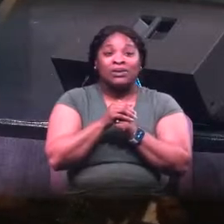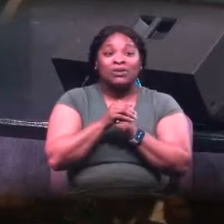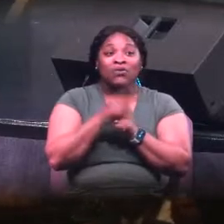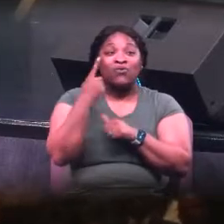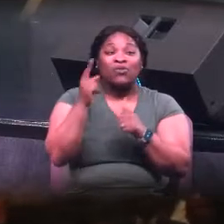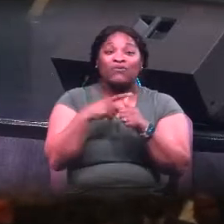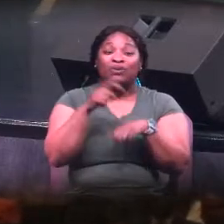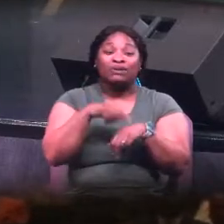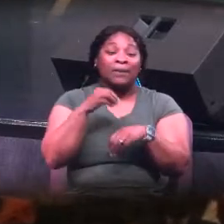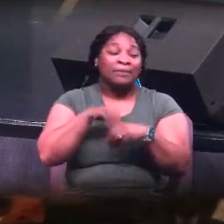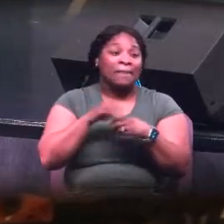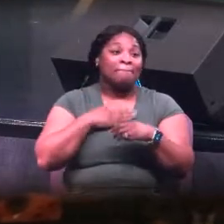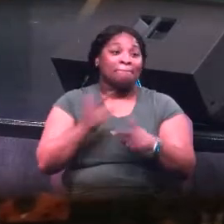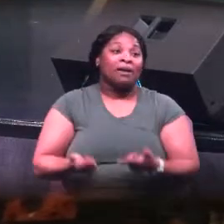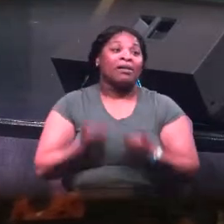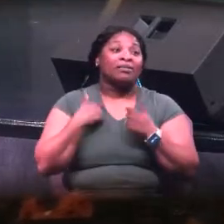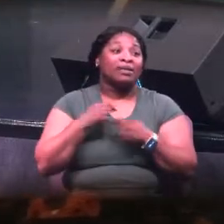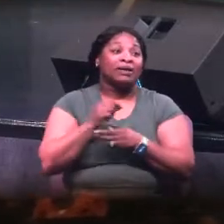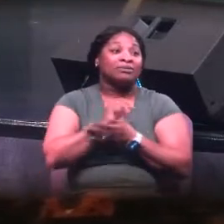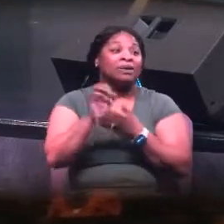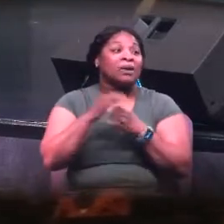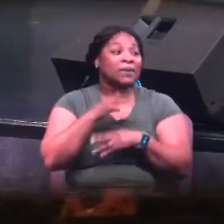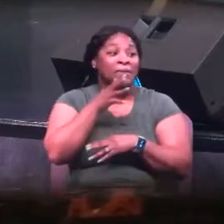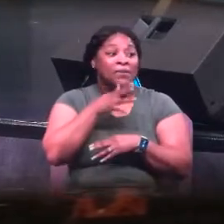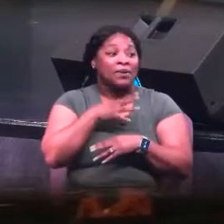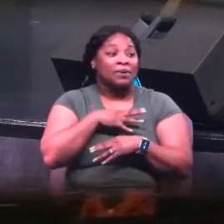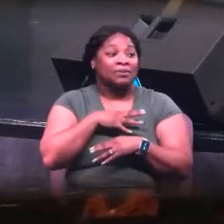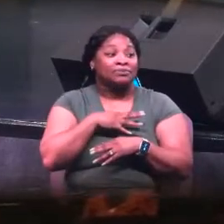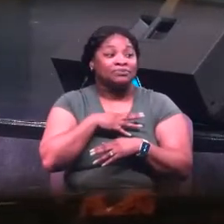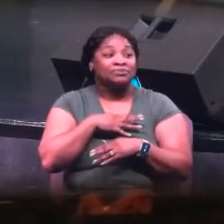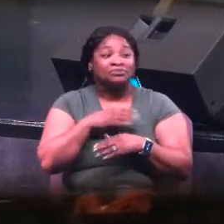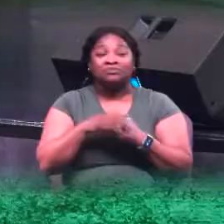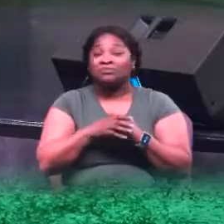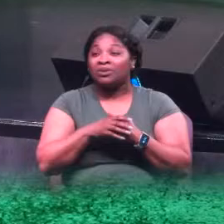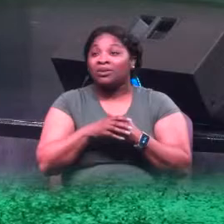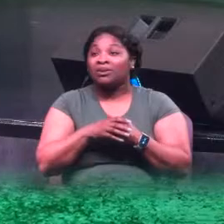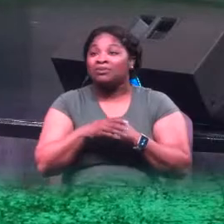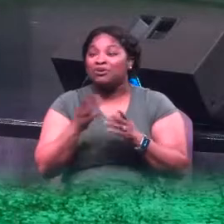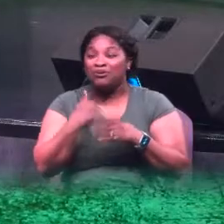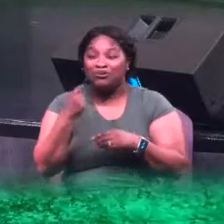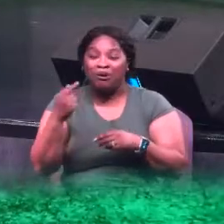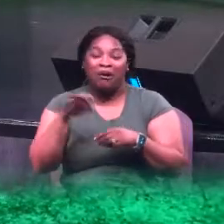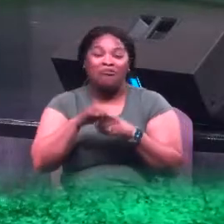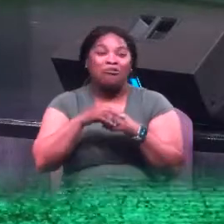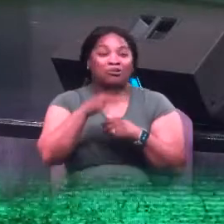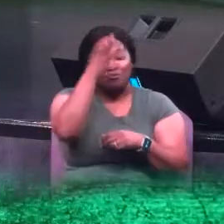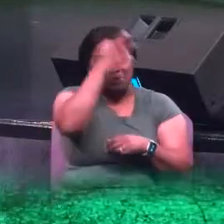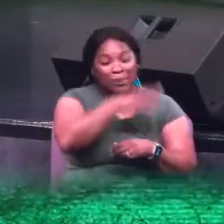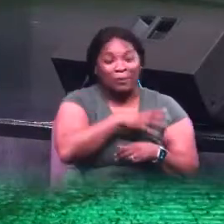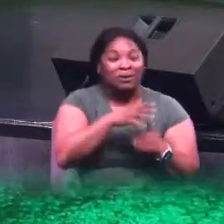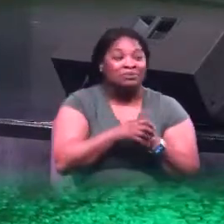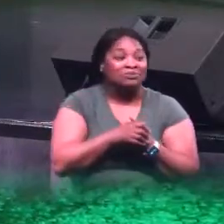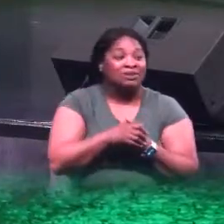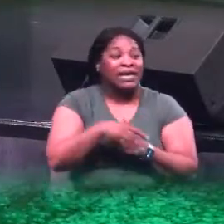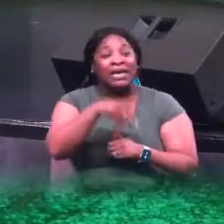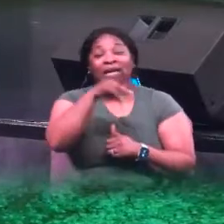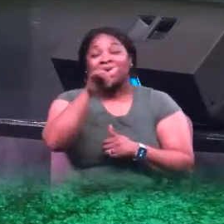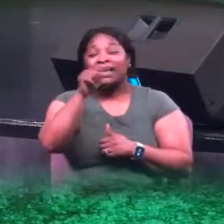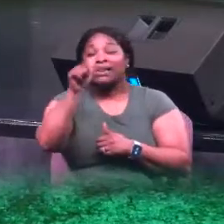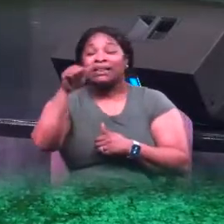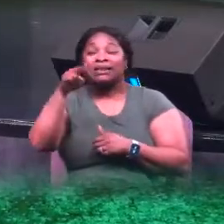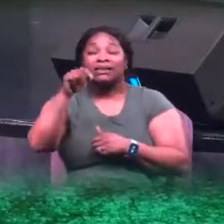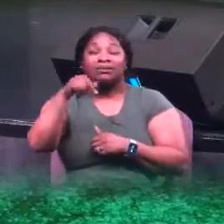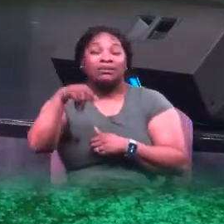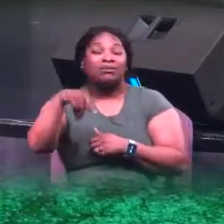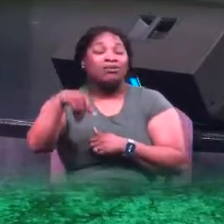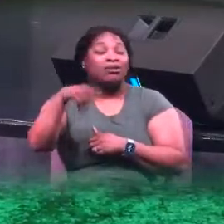first time in my life, I filled out my women's bracket before I filled out my men's bracket. Caitlin Clark is the woman